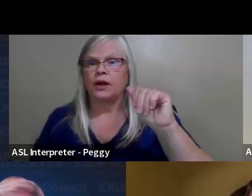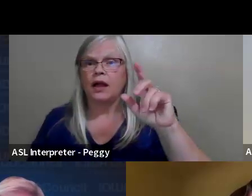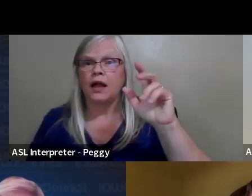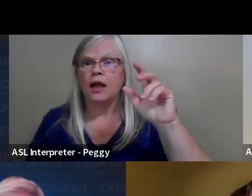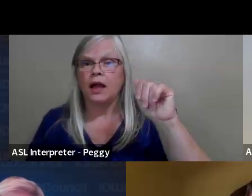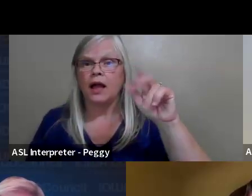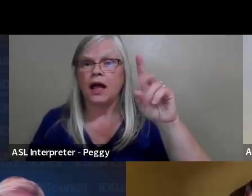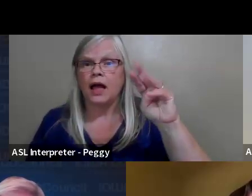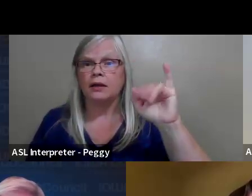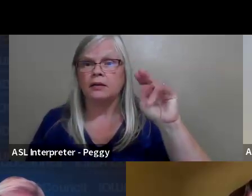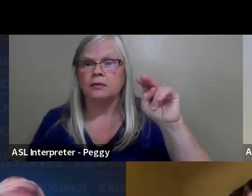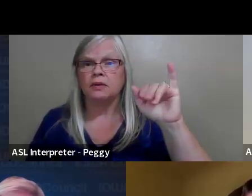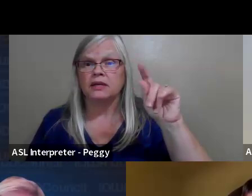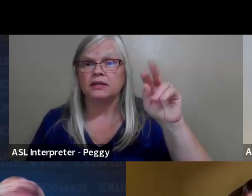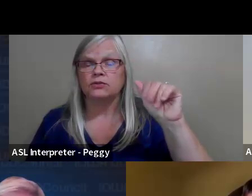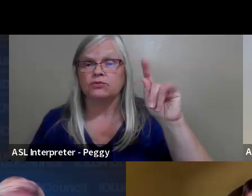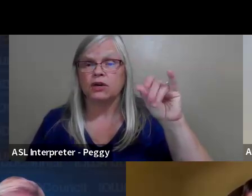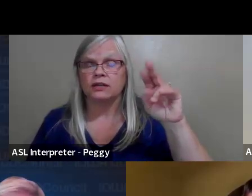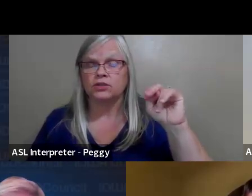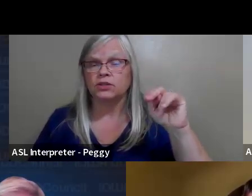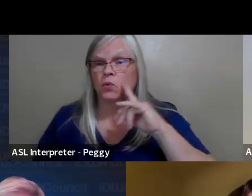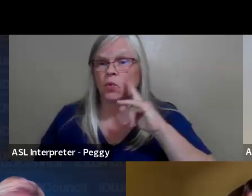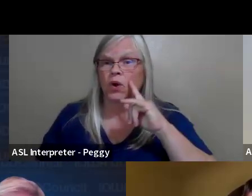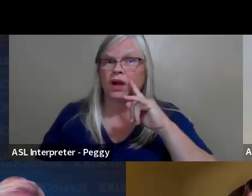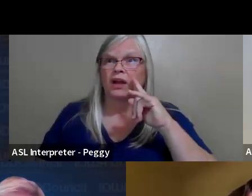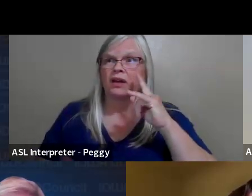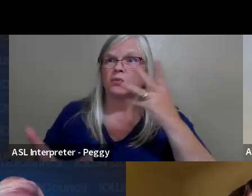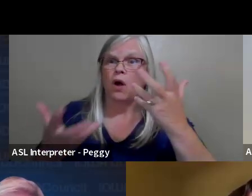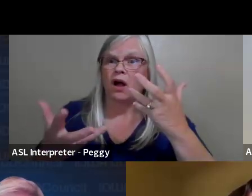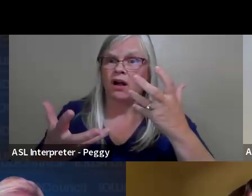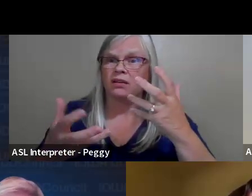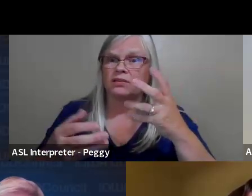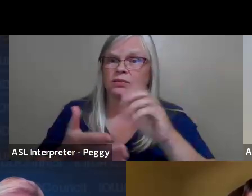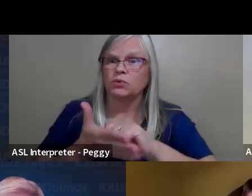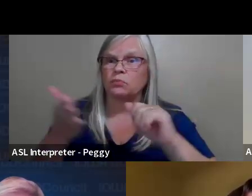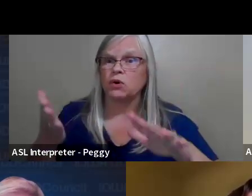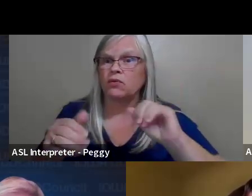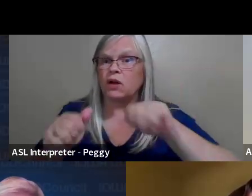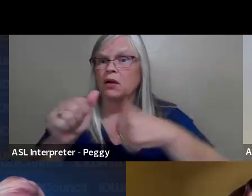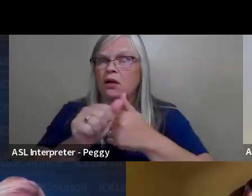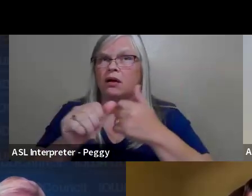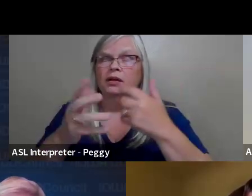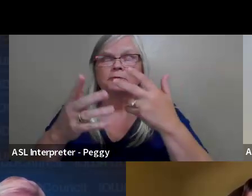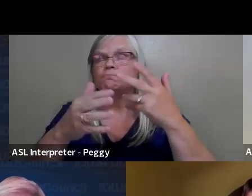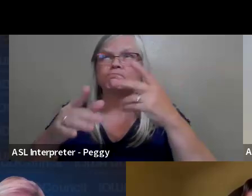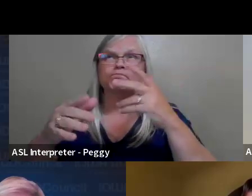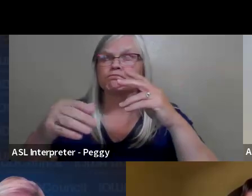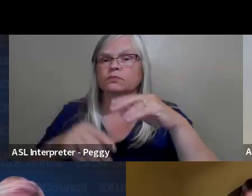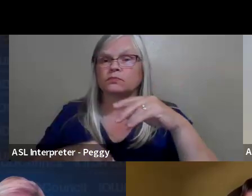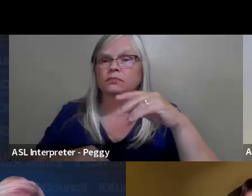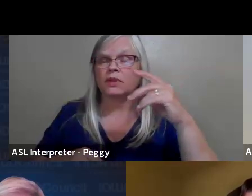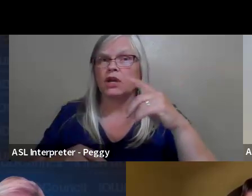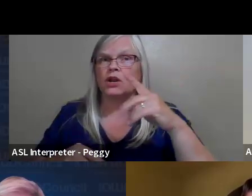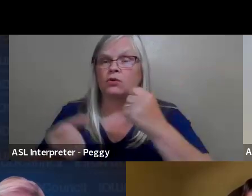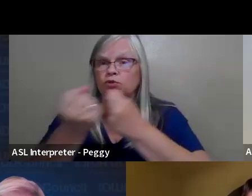care supports in an administrative way instead of through Congress is really a backdoor approach to hurting a lot of